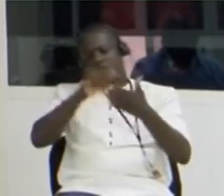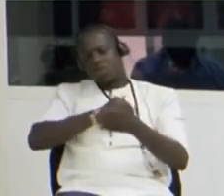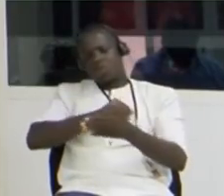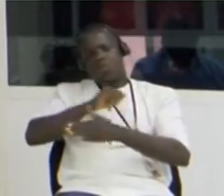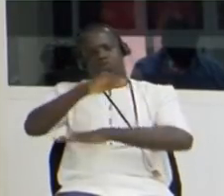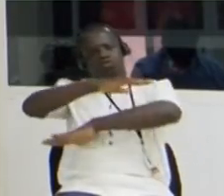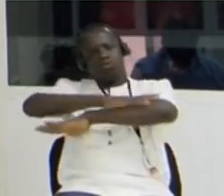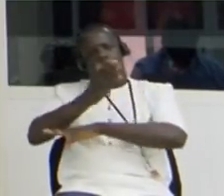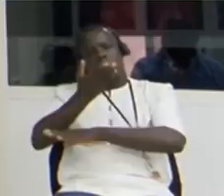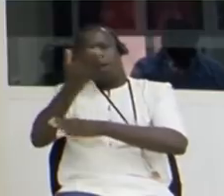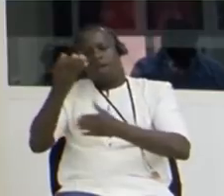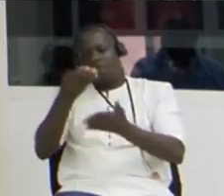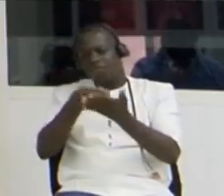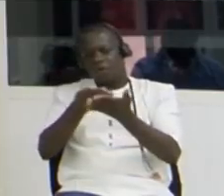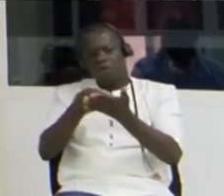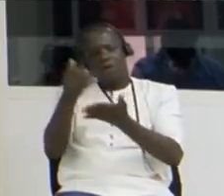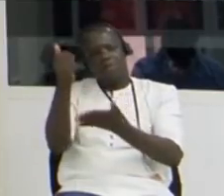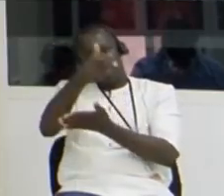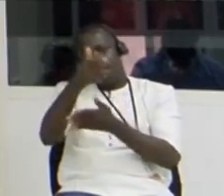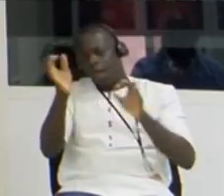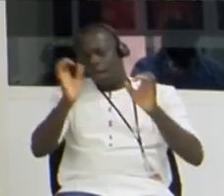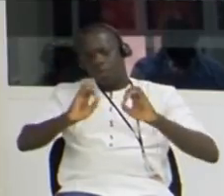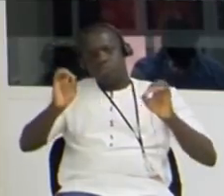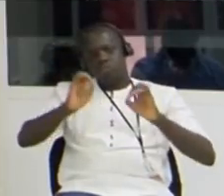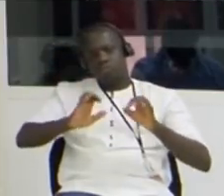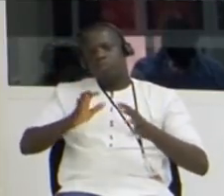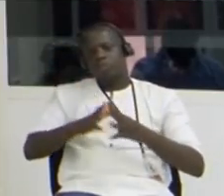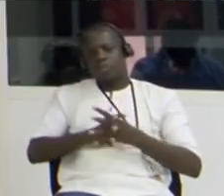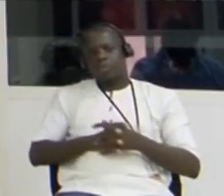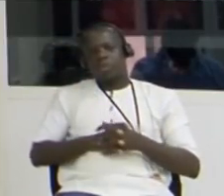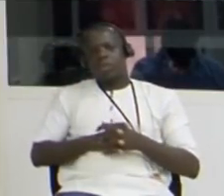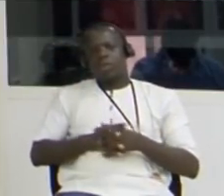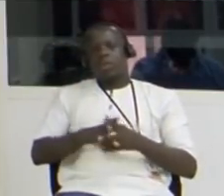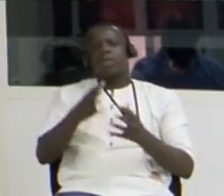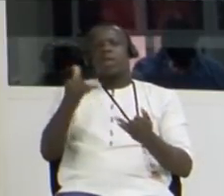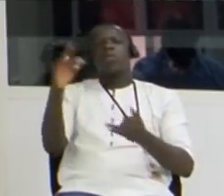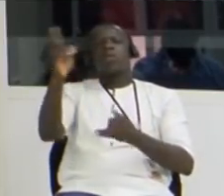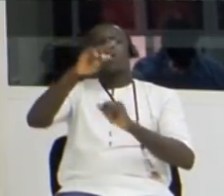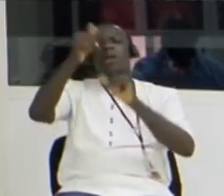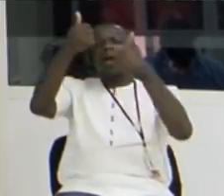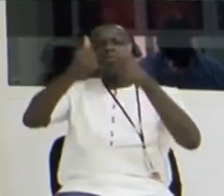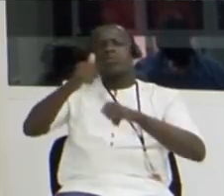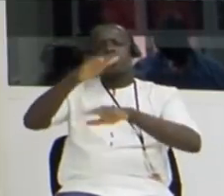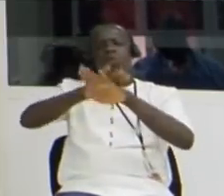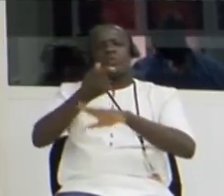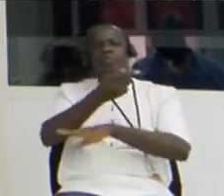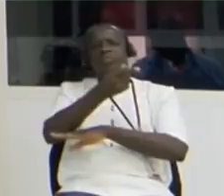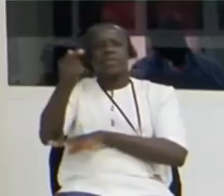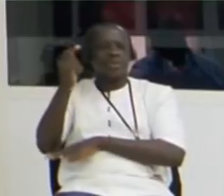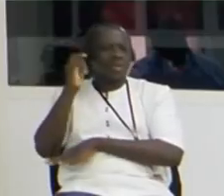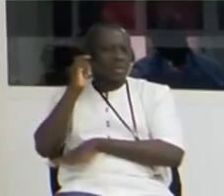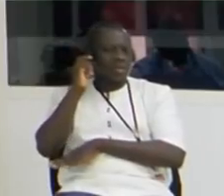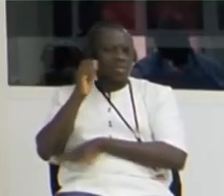what happened after the funding was not forthcoming? What happened to these girls? I think